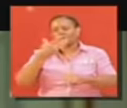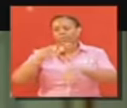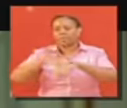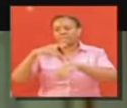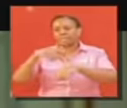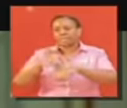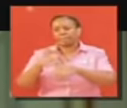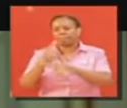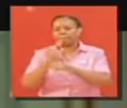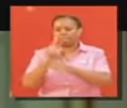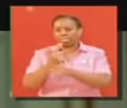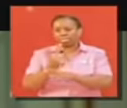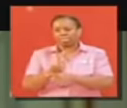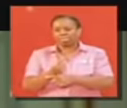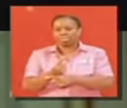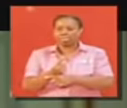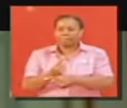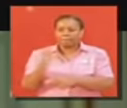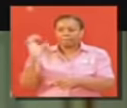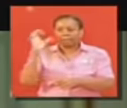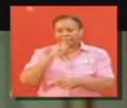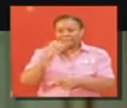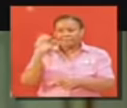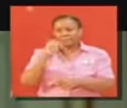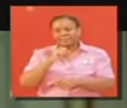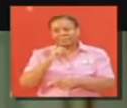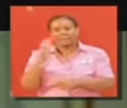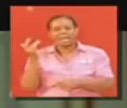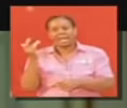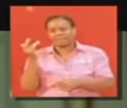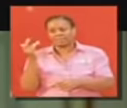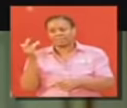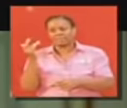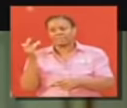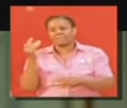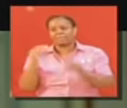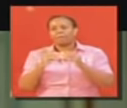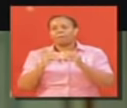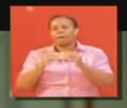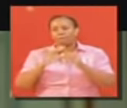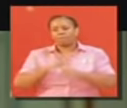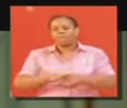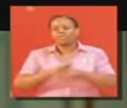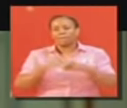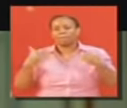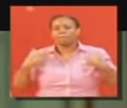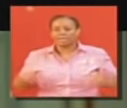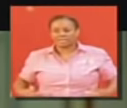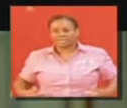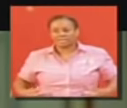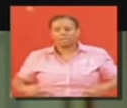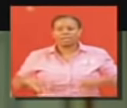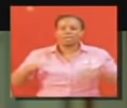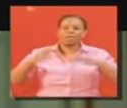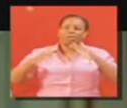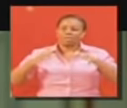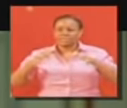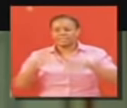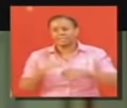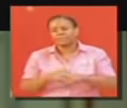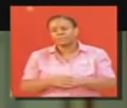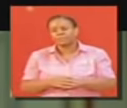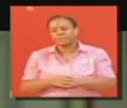to cope. To those persons living with depression, other health and mental health